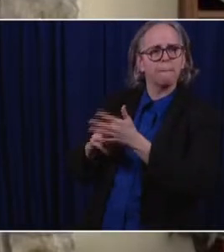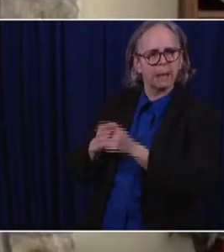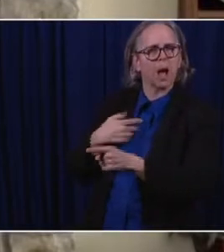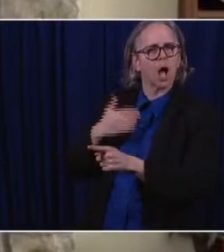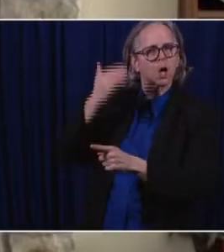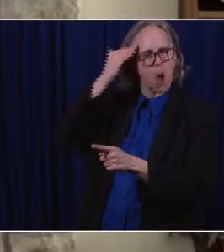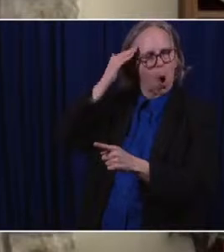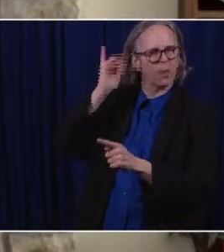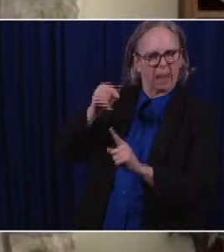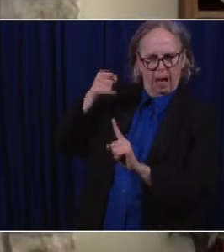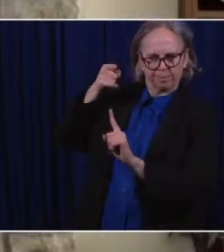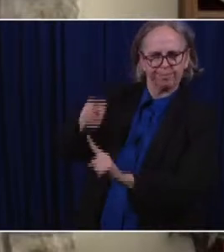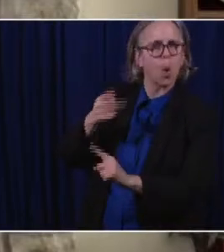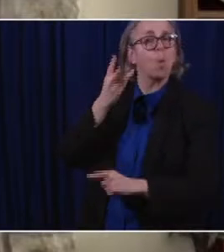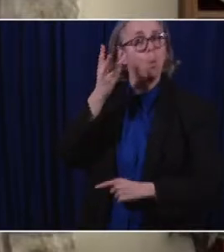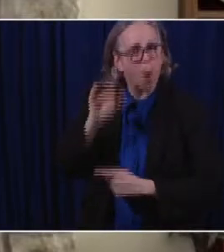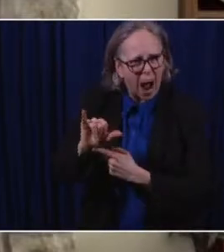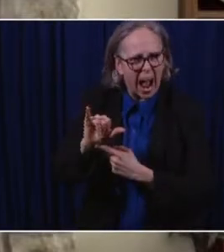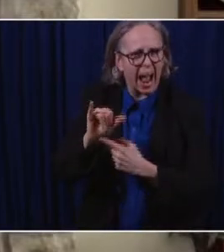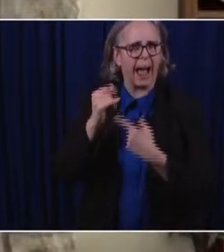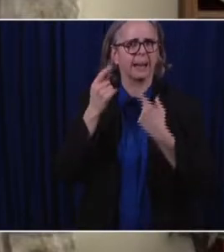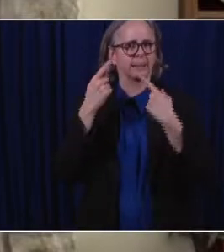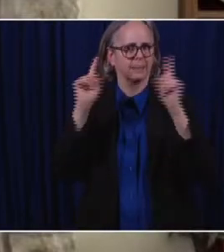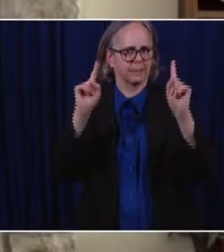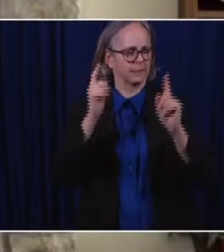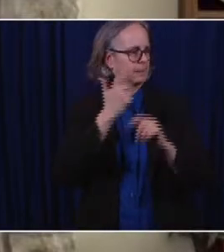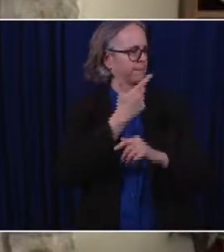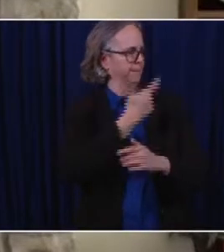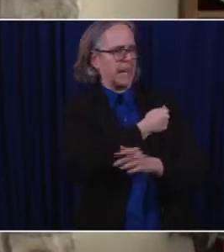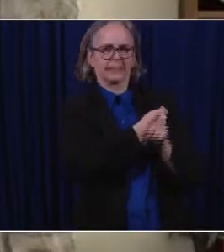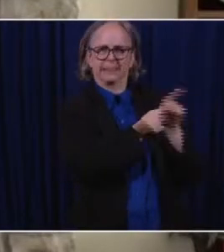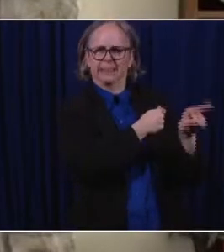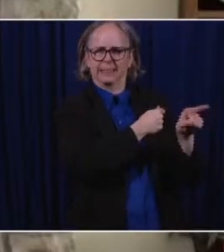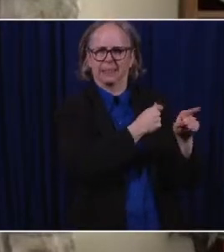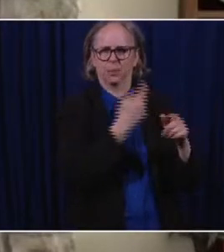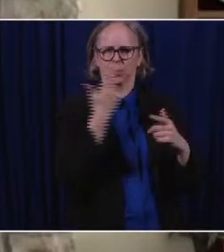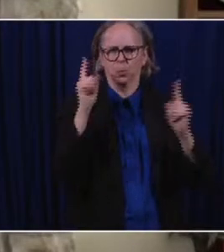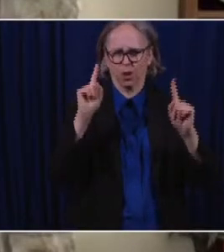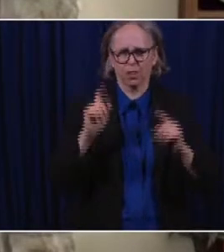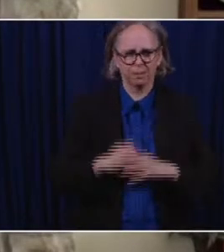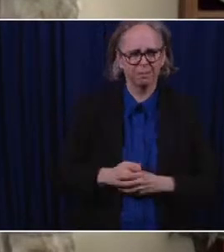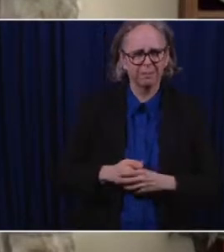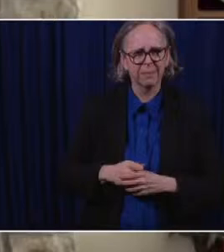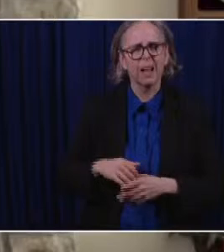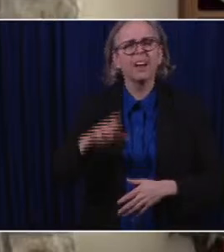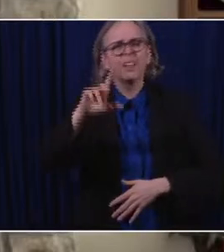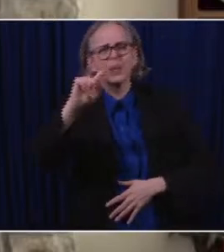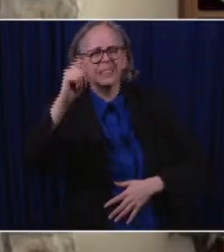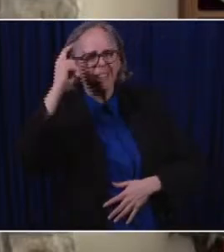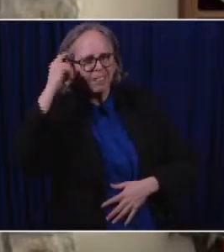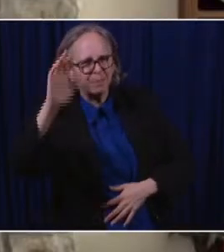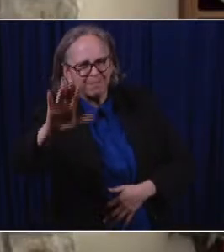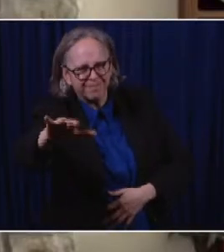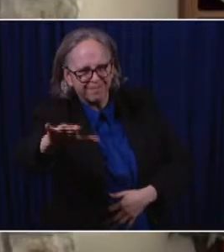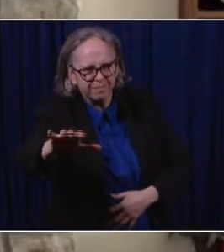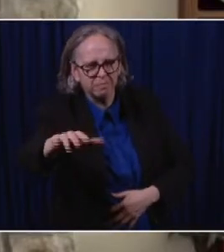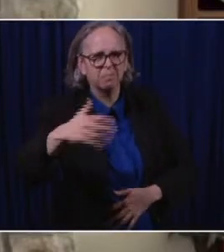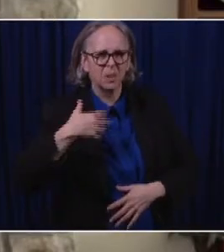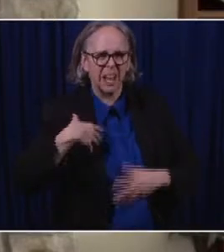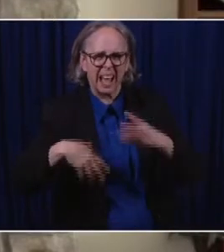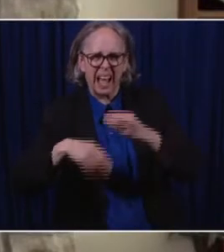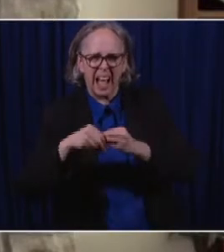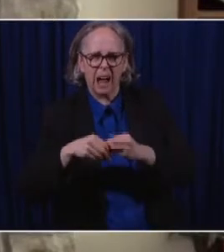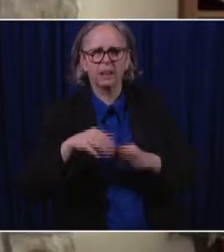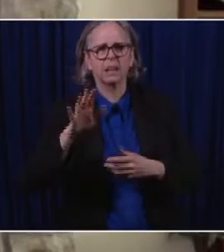you know, significant extent at least, is due to that. Governor, can I add some data to that point?